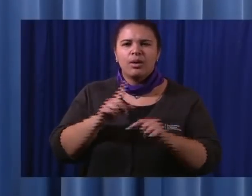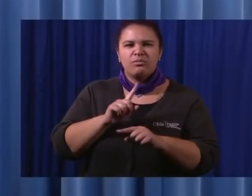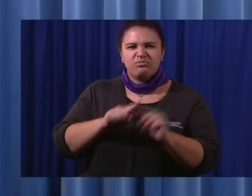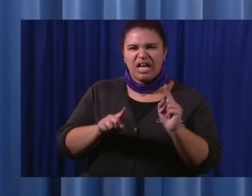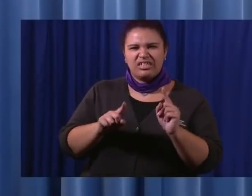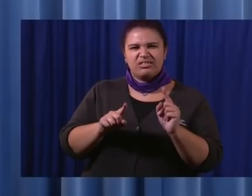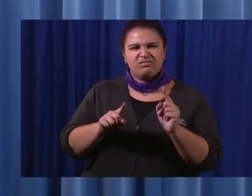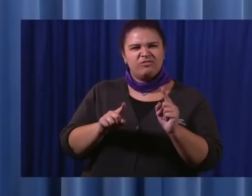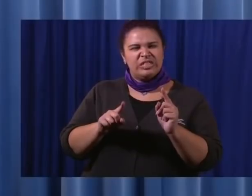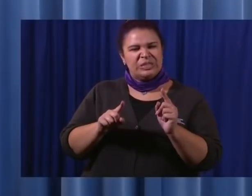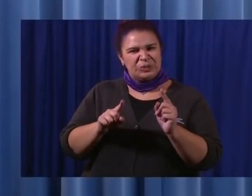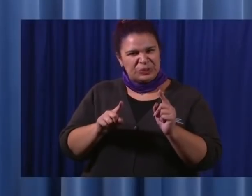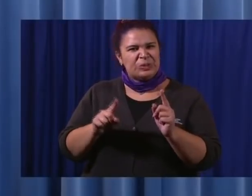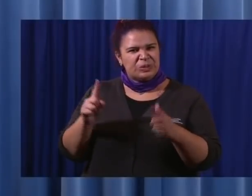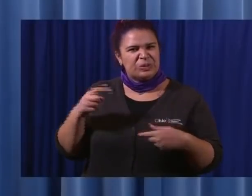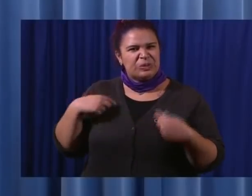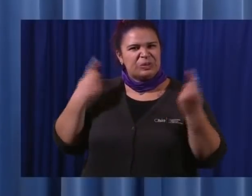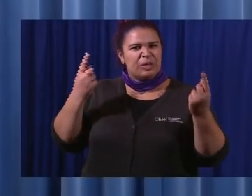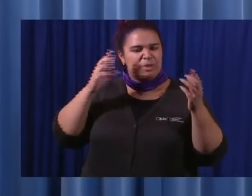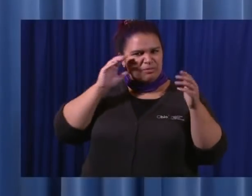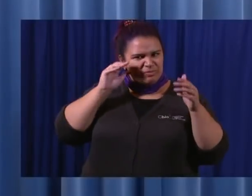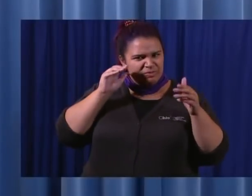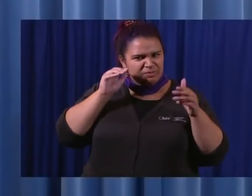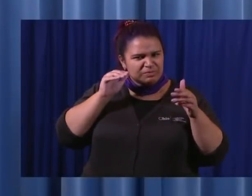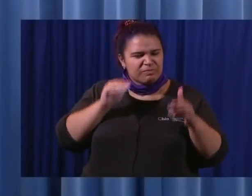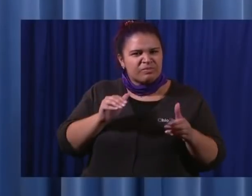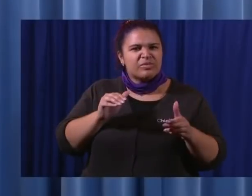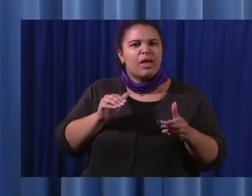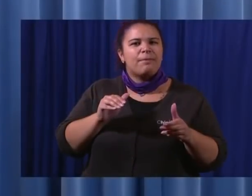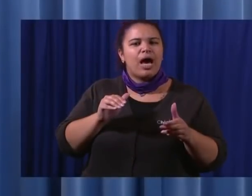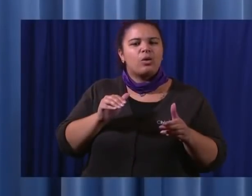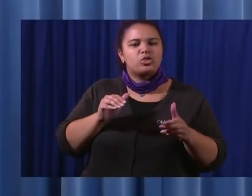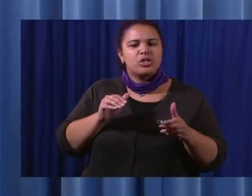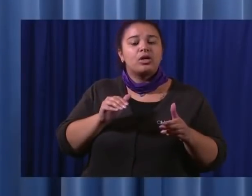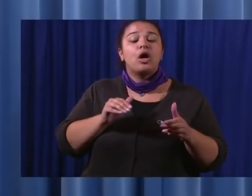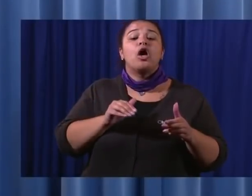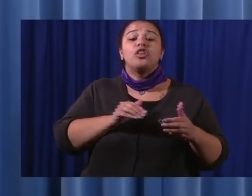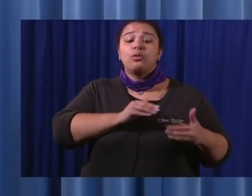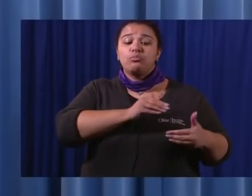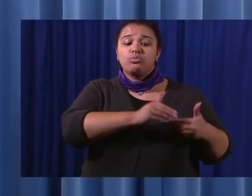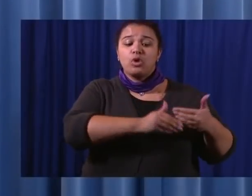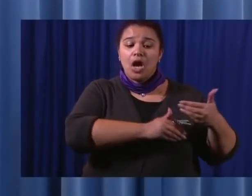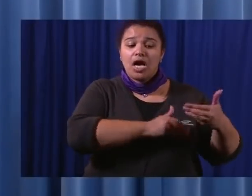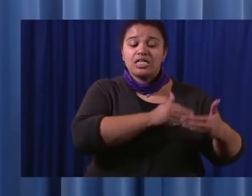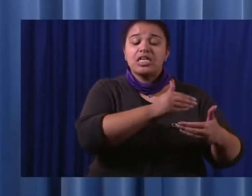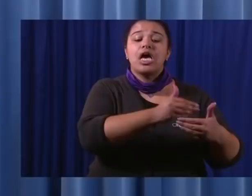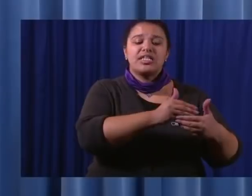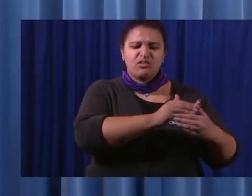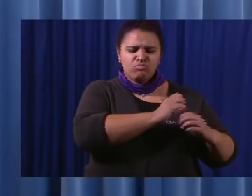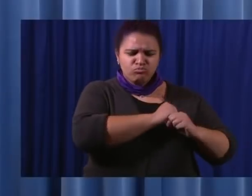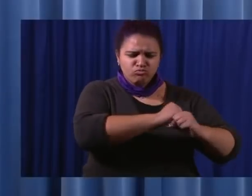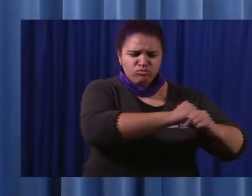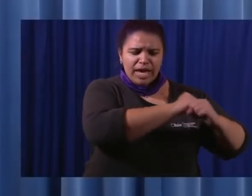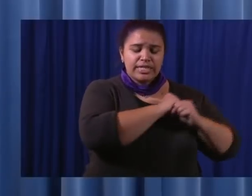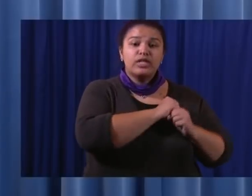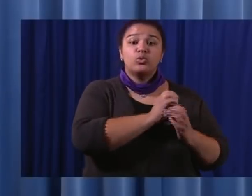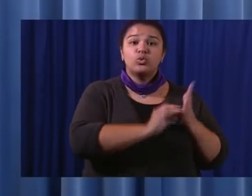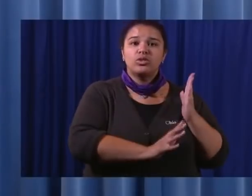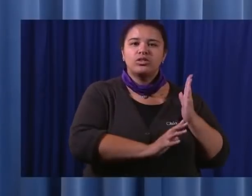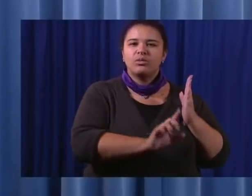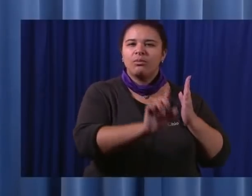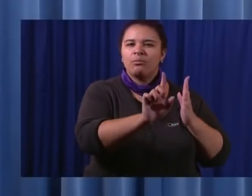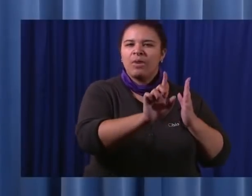been focused a lot on the safety of kids, but that she hasn't heard a lot of concern about the safety of teachers, many of whom